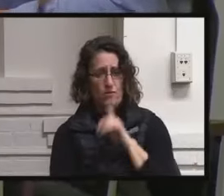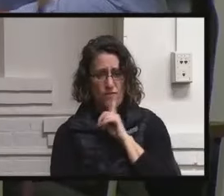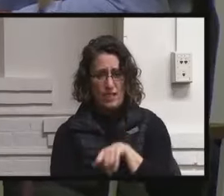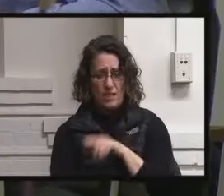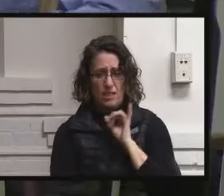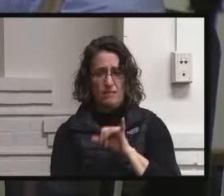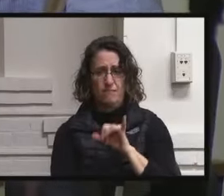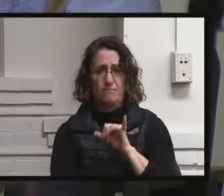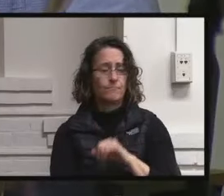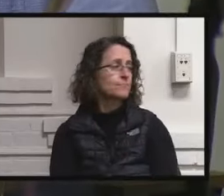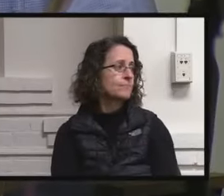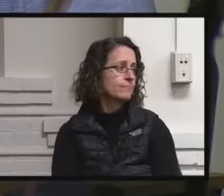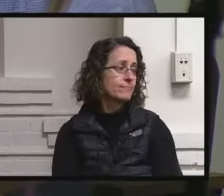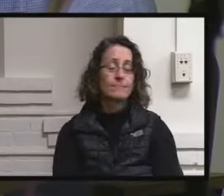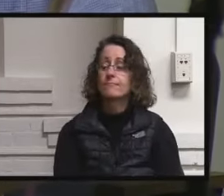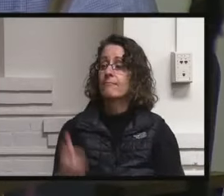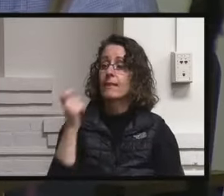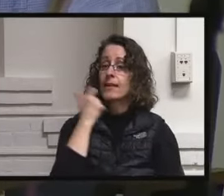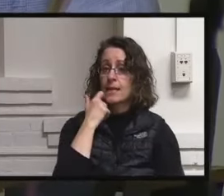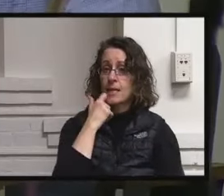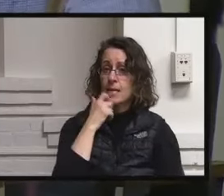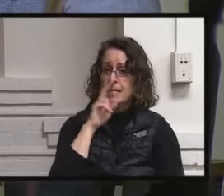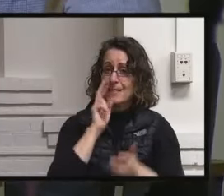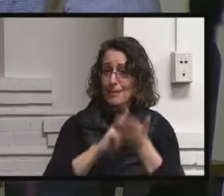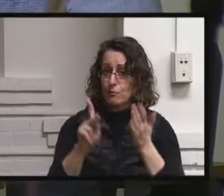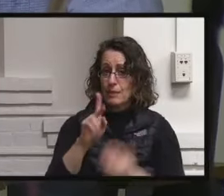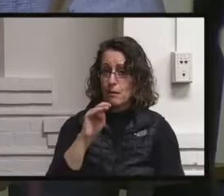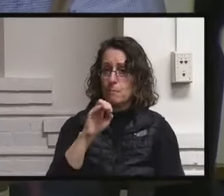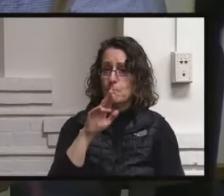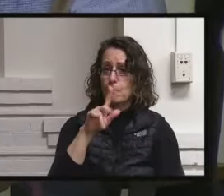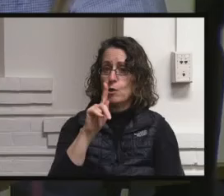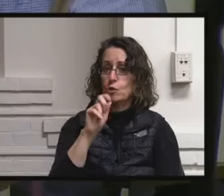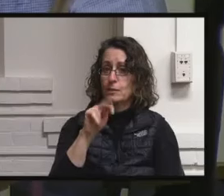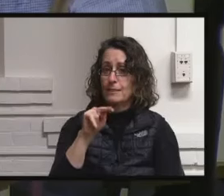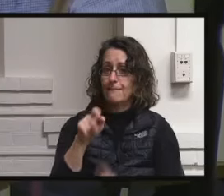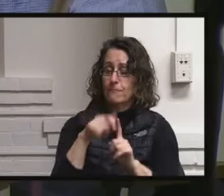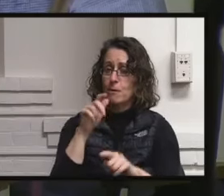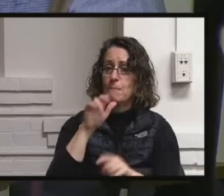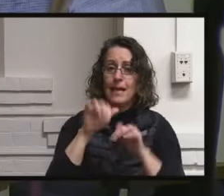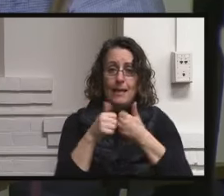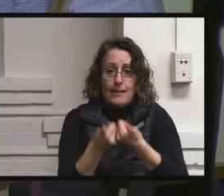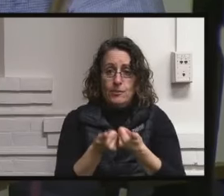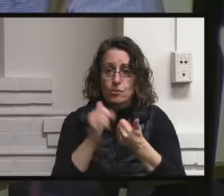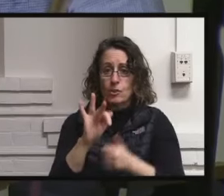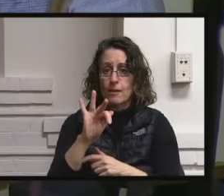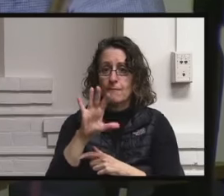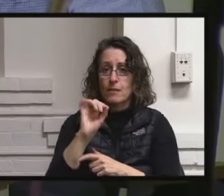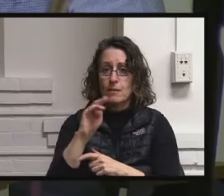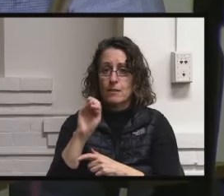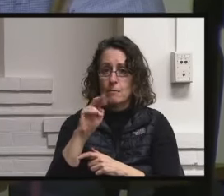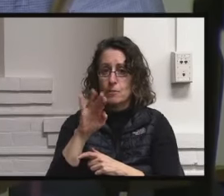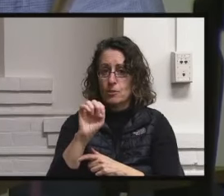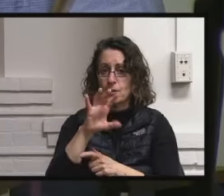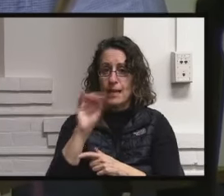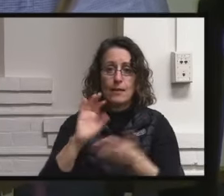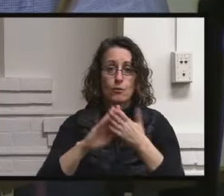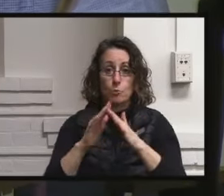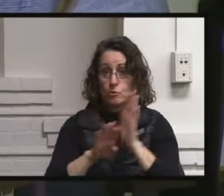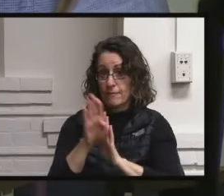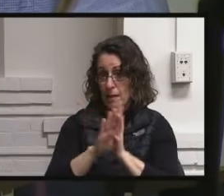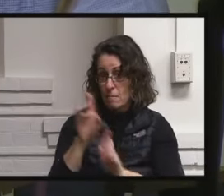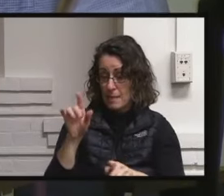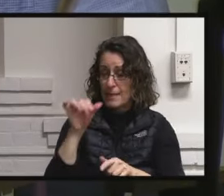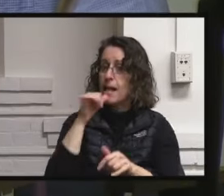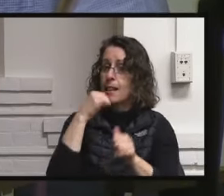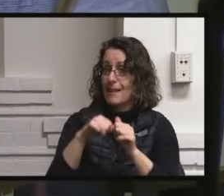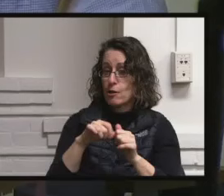So some recent correspondence from Secretary Moulton at the Agency of Commerce and Community Development. The town has